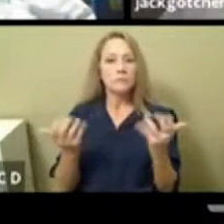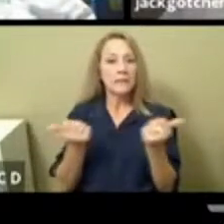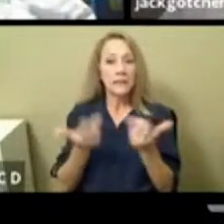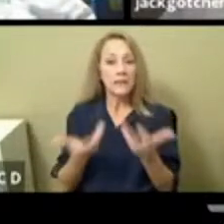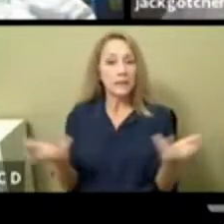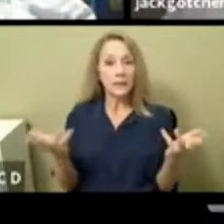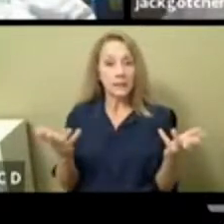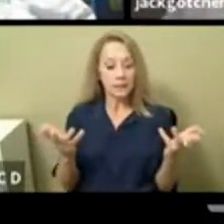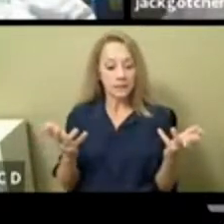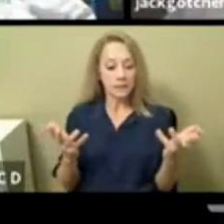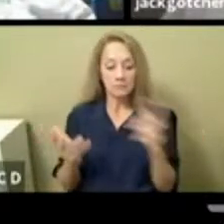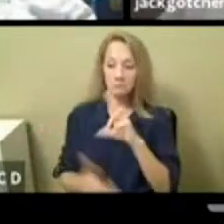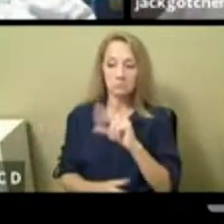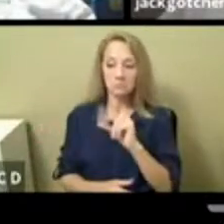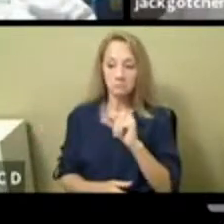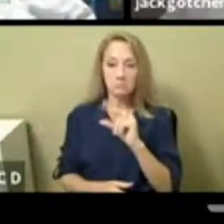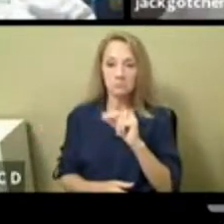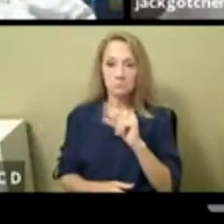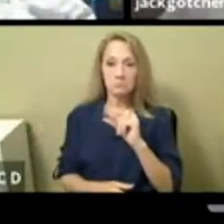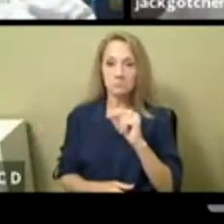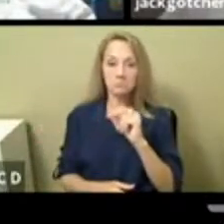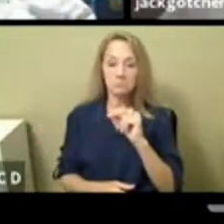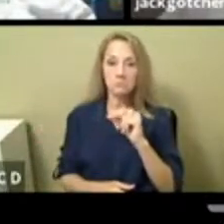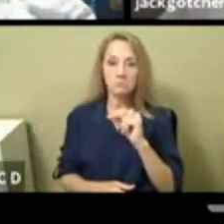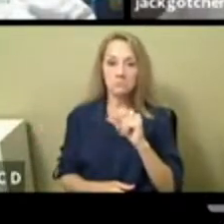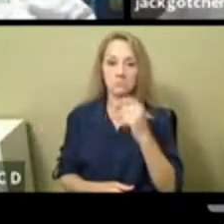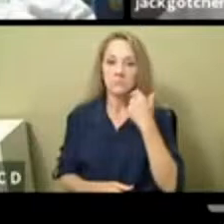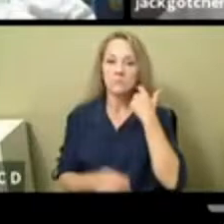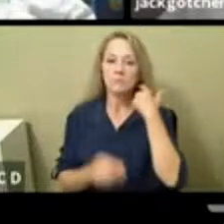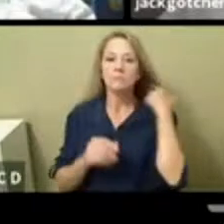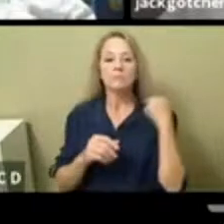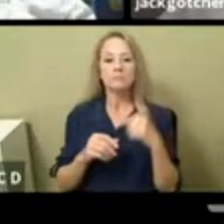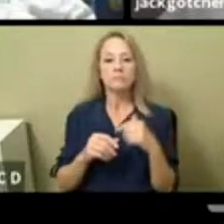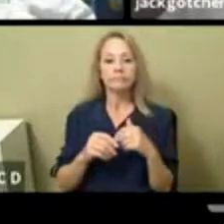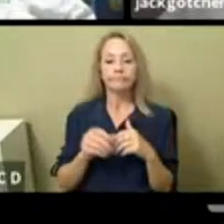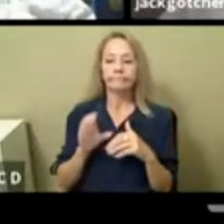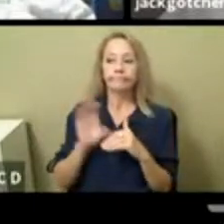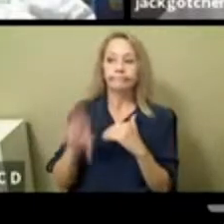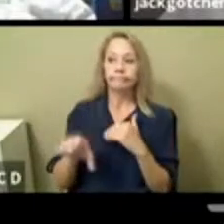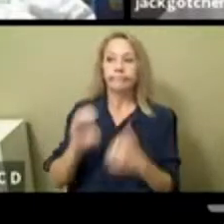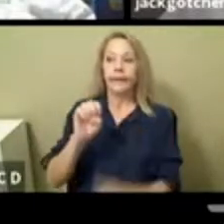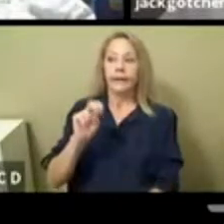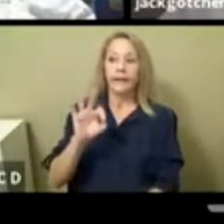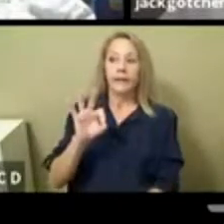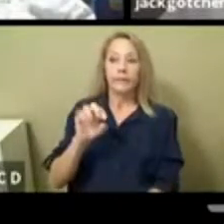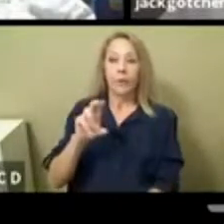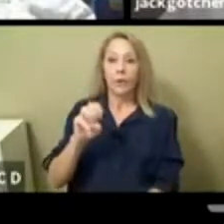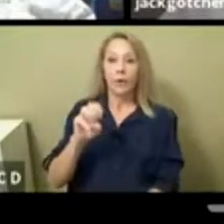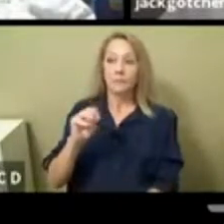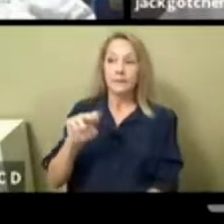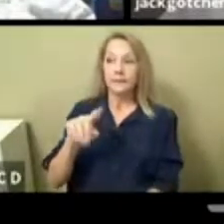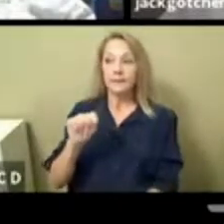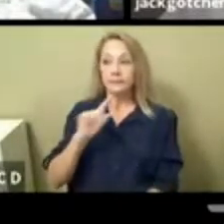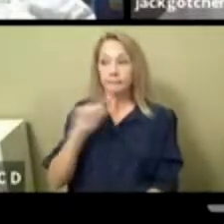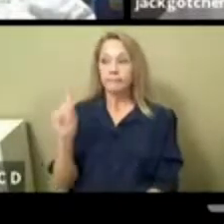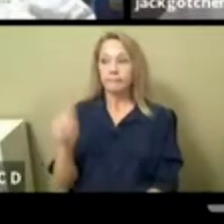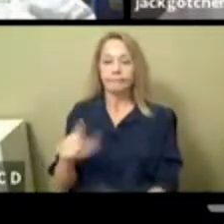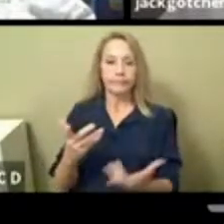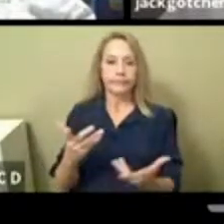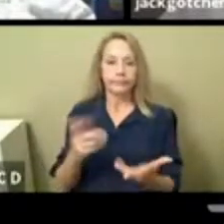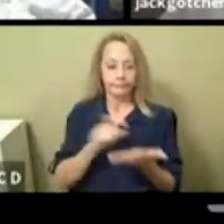2020? You know, no, there, I mean, enforcement's really challenging. I mean, the way it's written, you know, it's 25 people